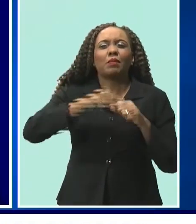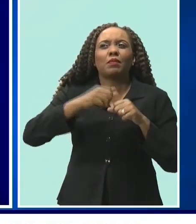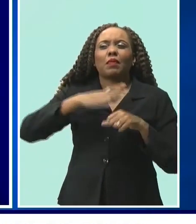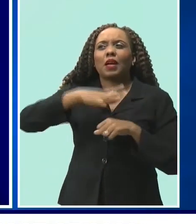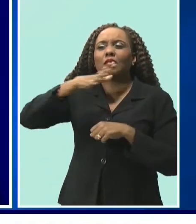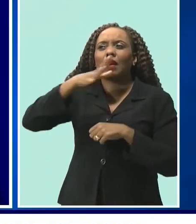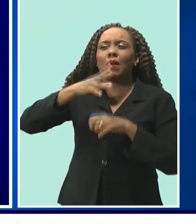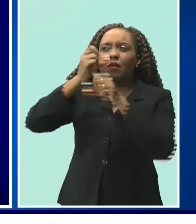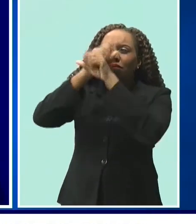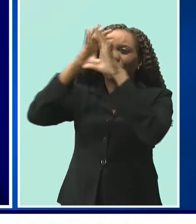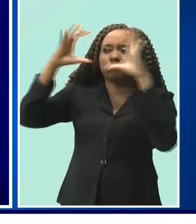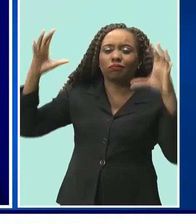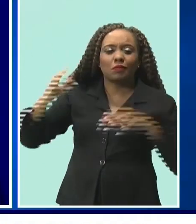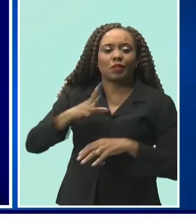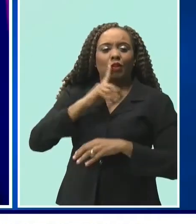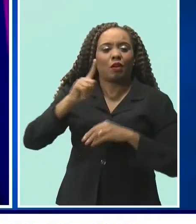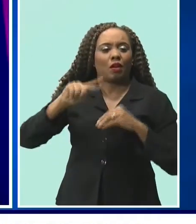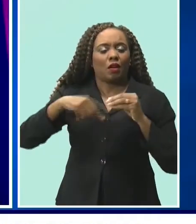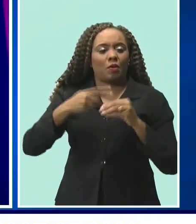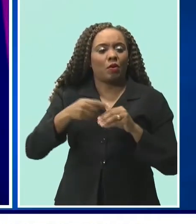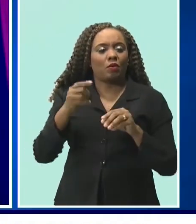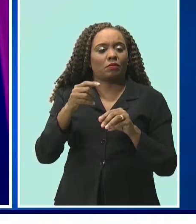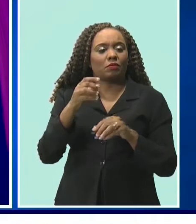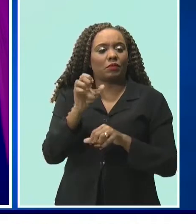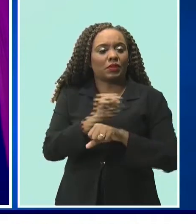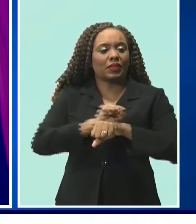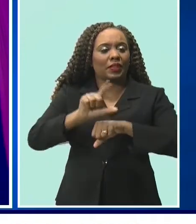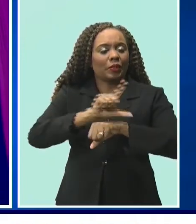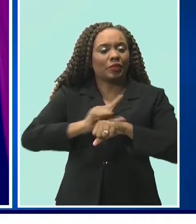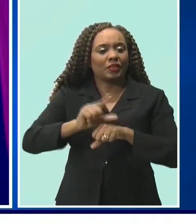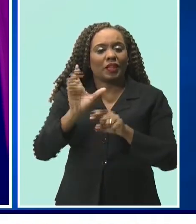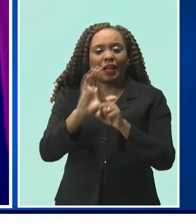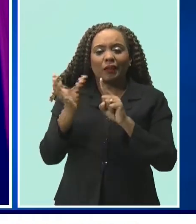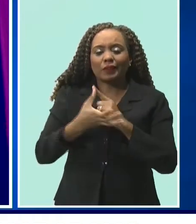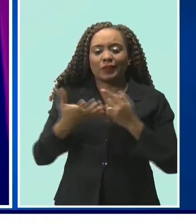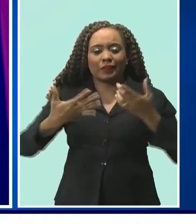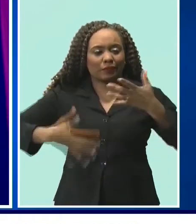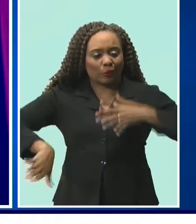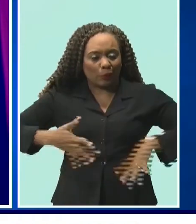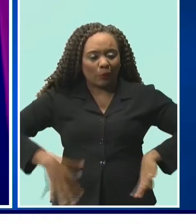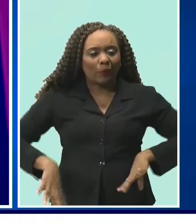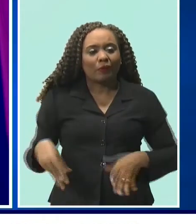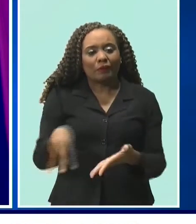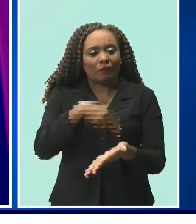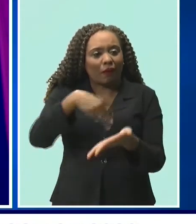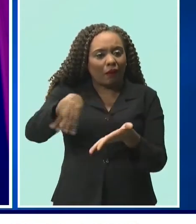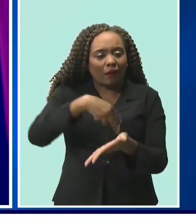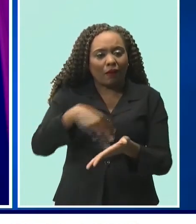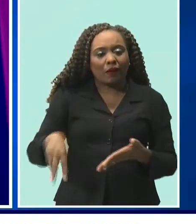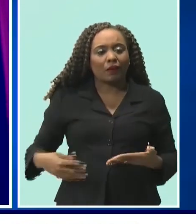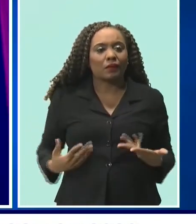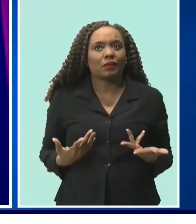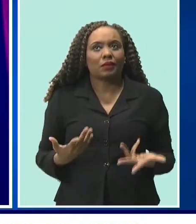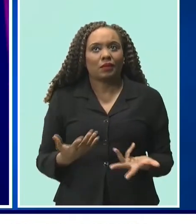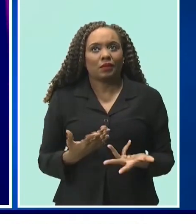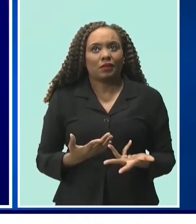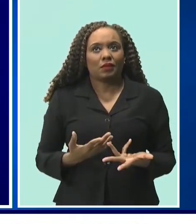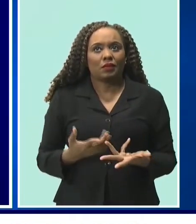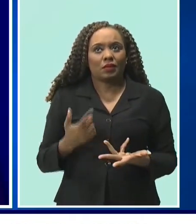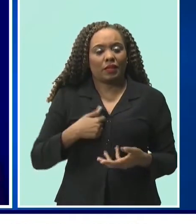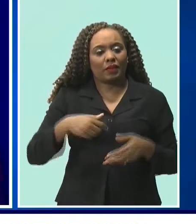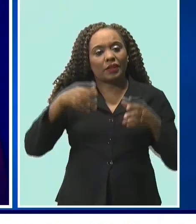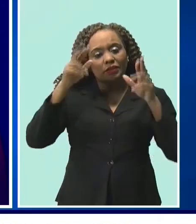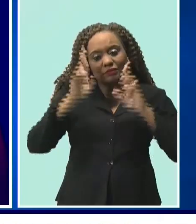about the culture, how they used to dance and things they used to wear and do stuff. So basically, this is just something paying homage to